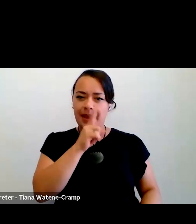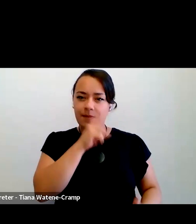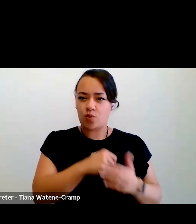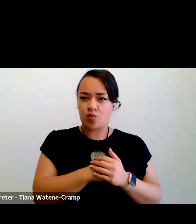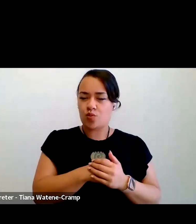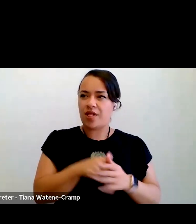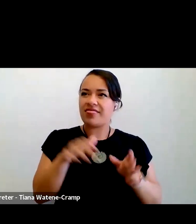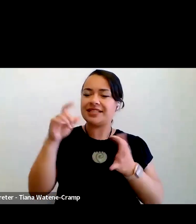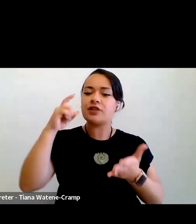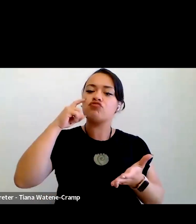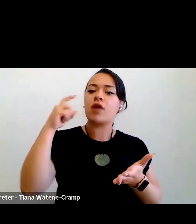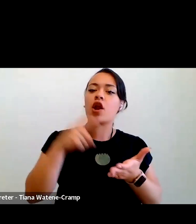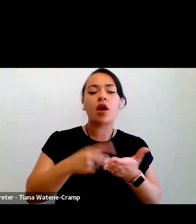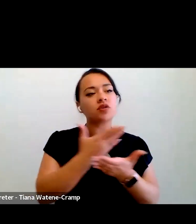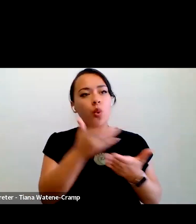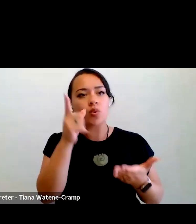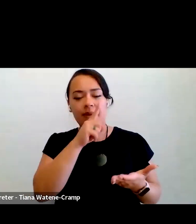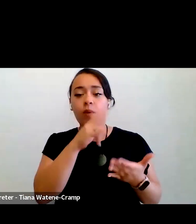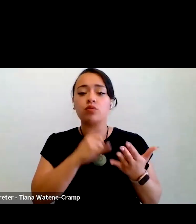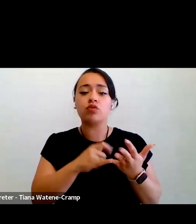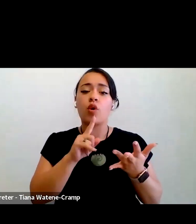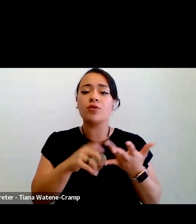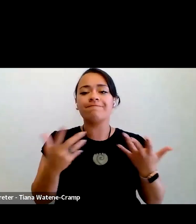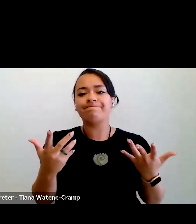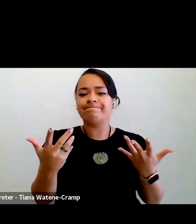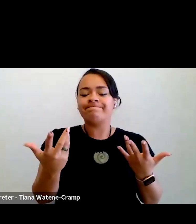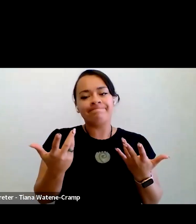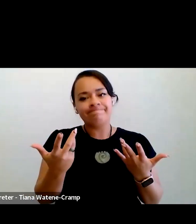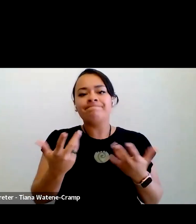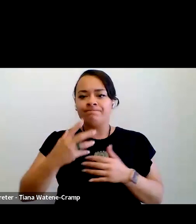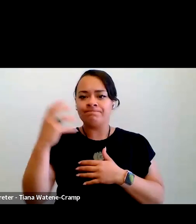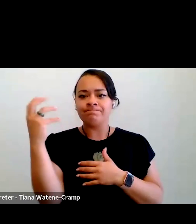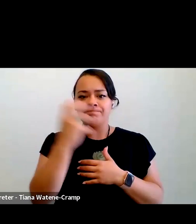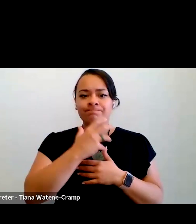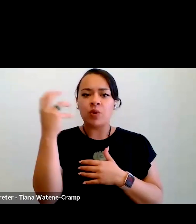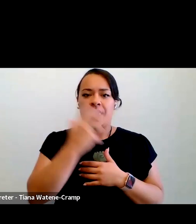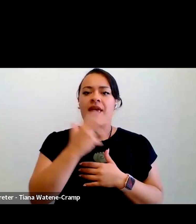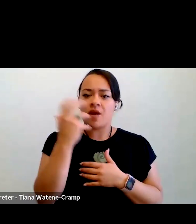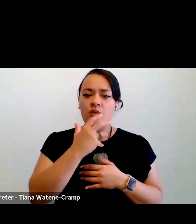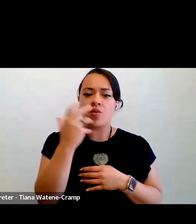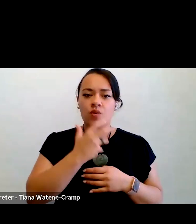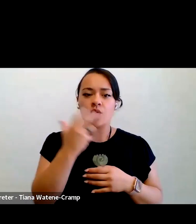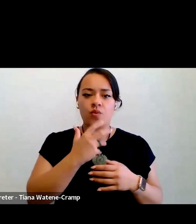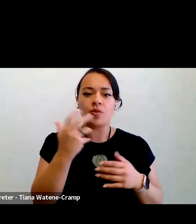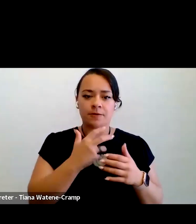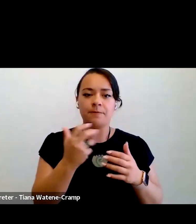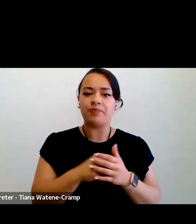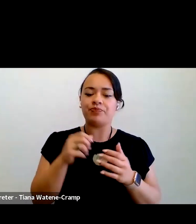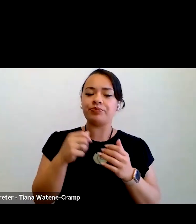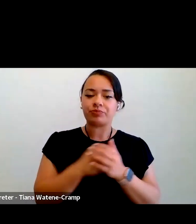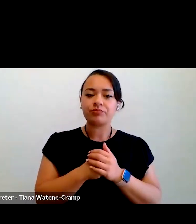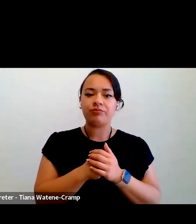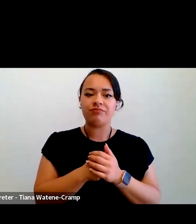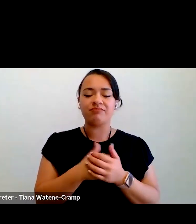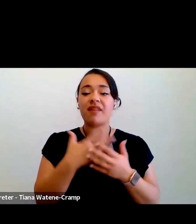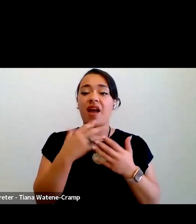British understandings of those terms. So this is very profound. It's a profound erasure or non-recognition, and it has